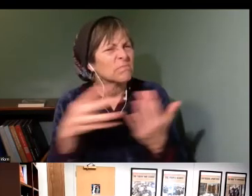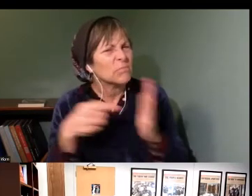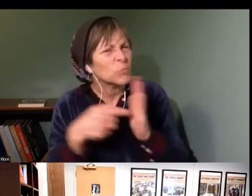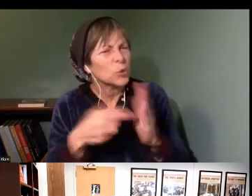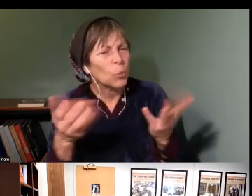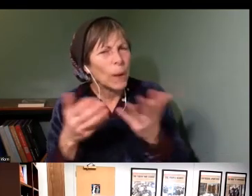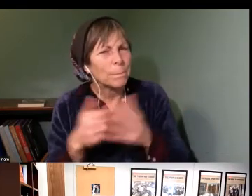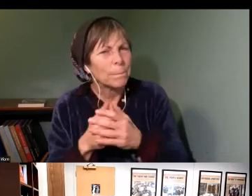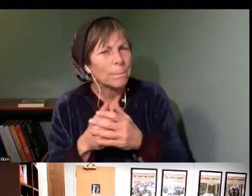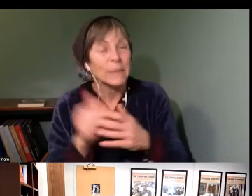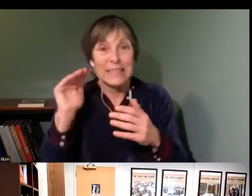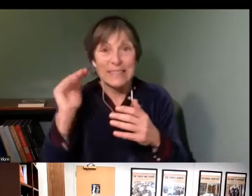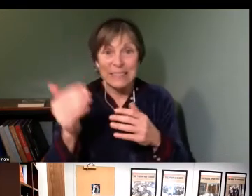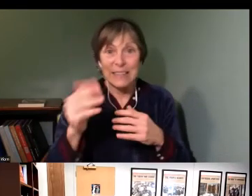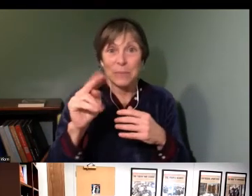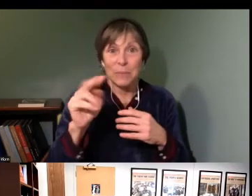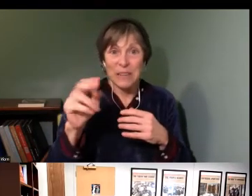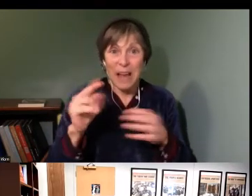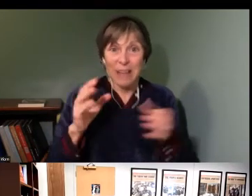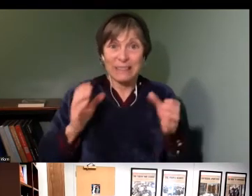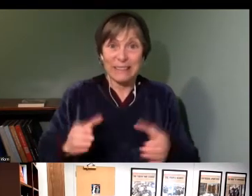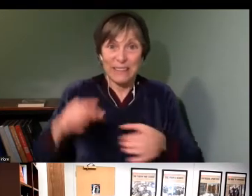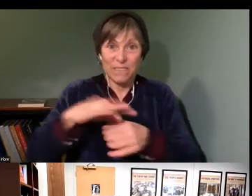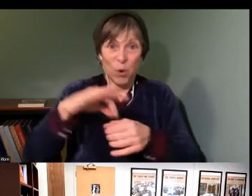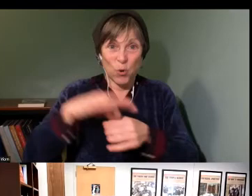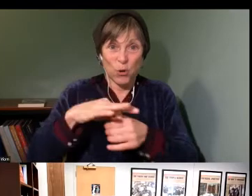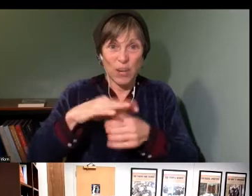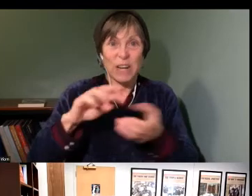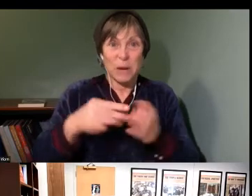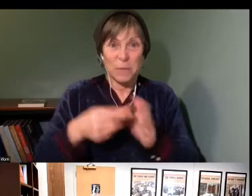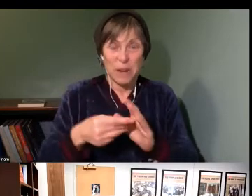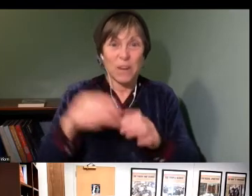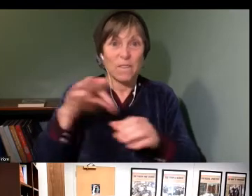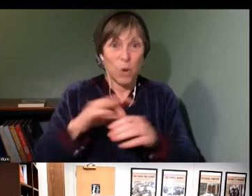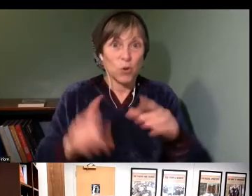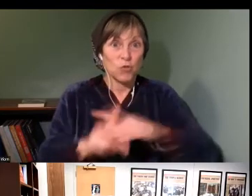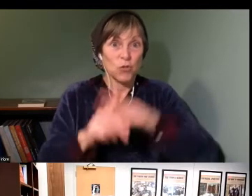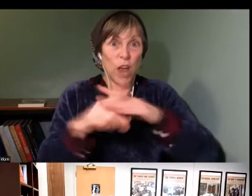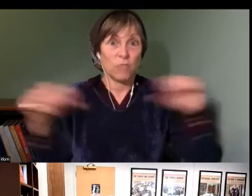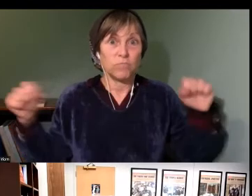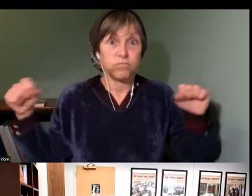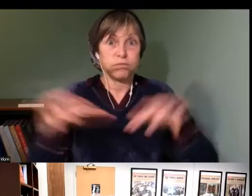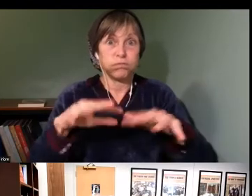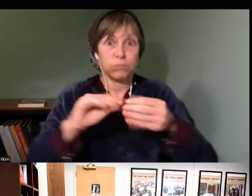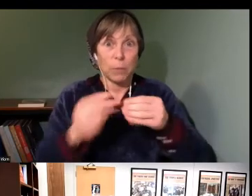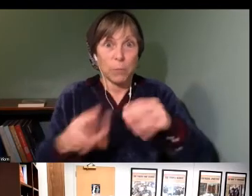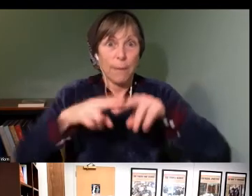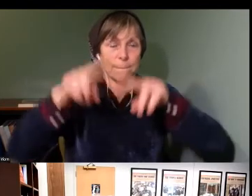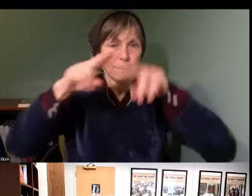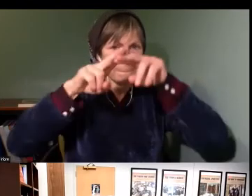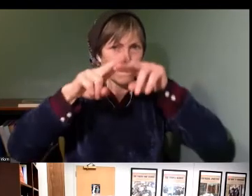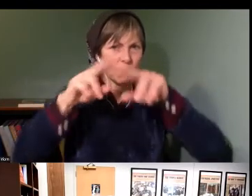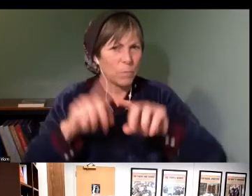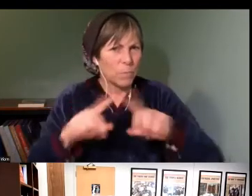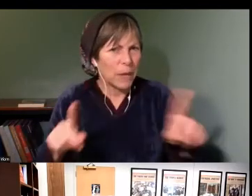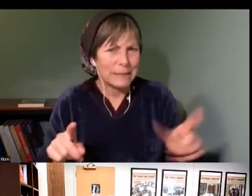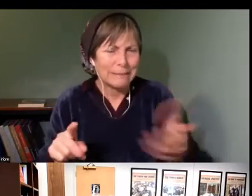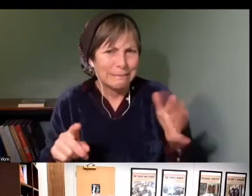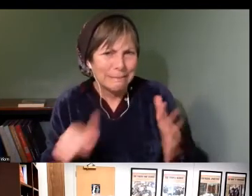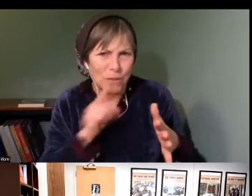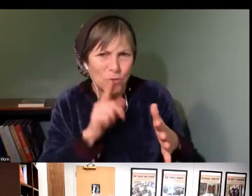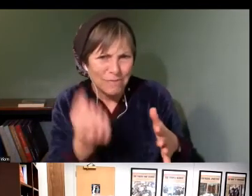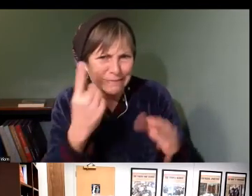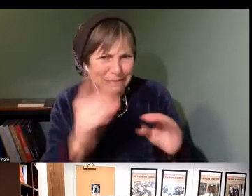the non-citizen voting had pushed voter turnout up very high but i i want to make sure i know what i was looking at